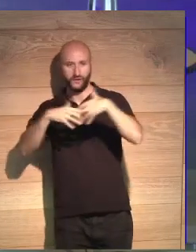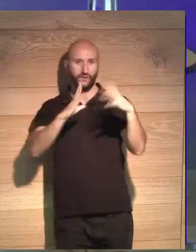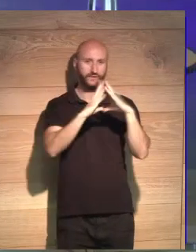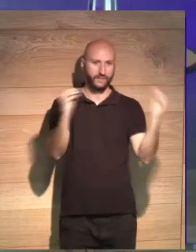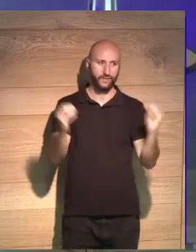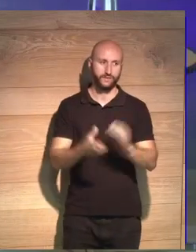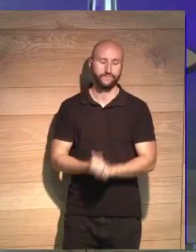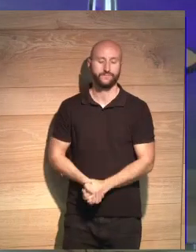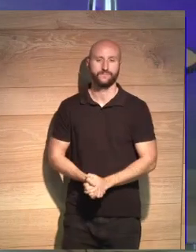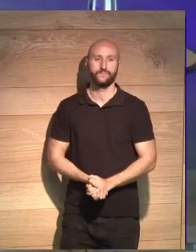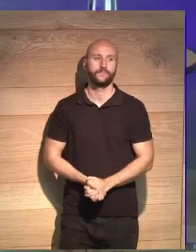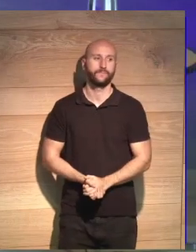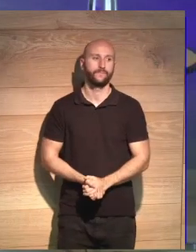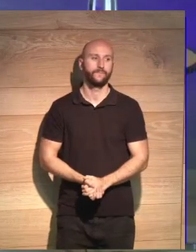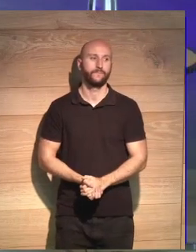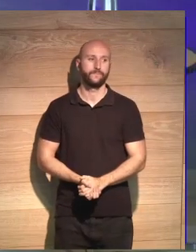developments.